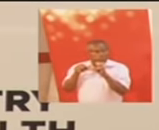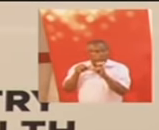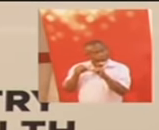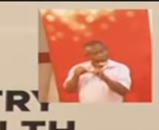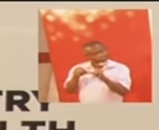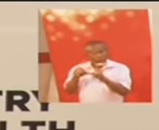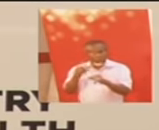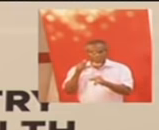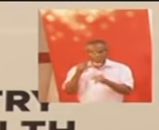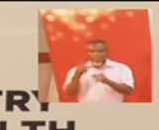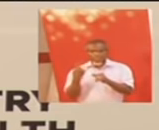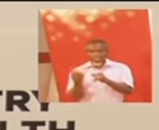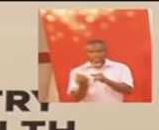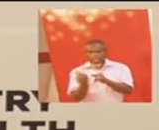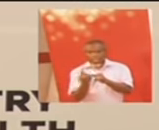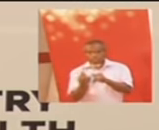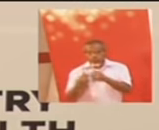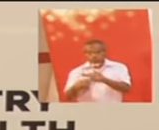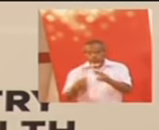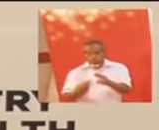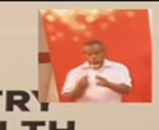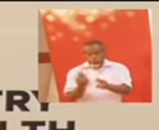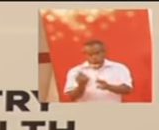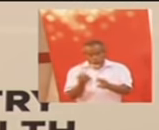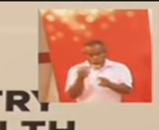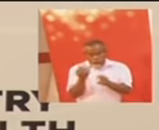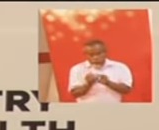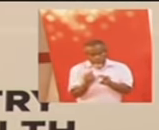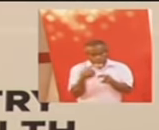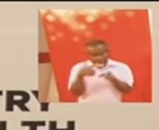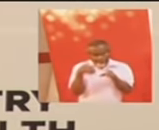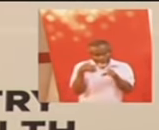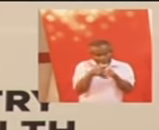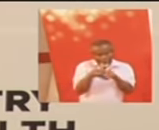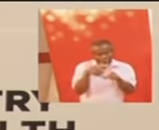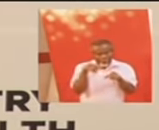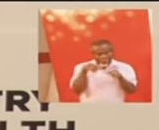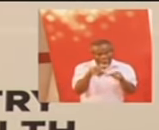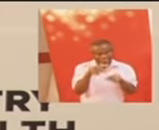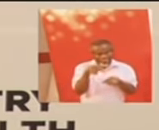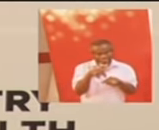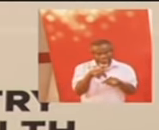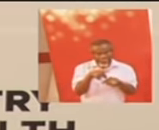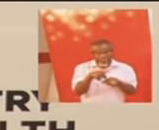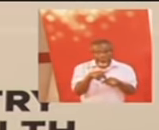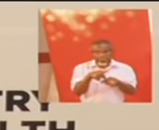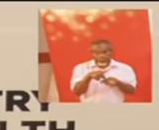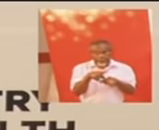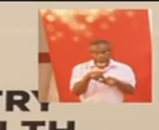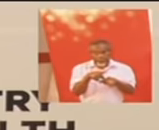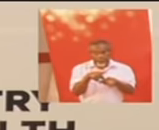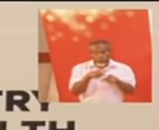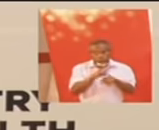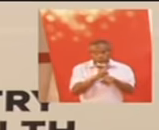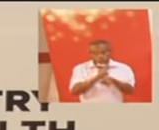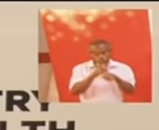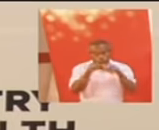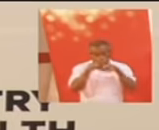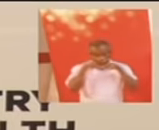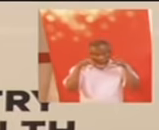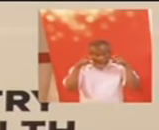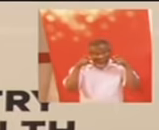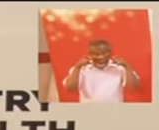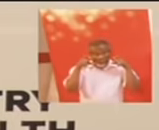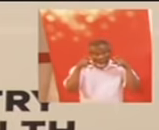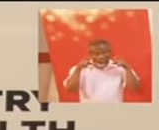possible again. Difficulty in terms of having separate spaces often occur. People may have one bathroom where they have to share.